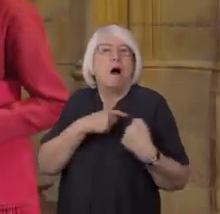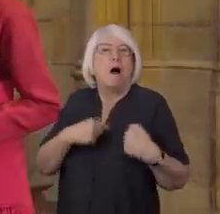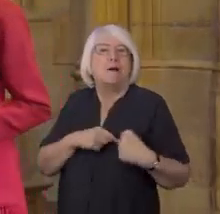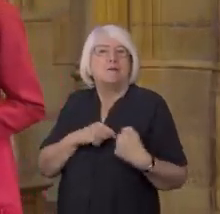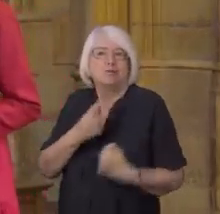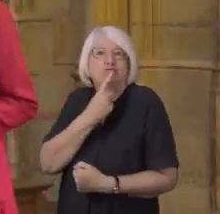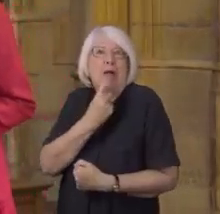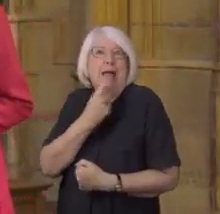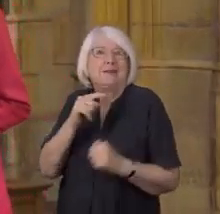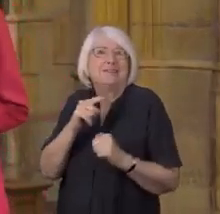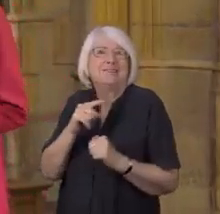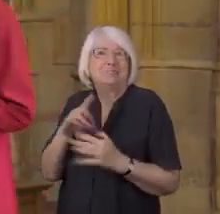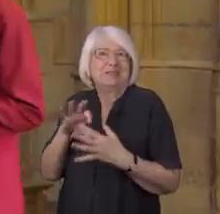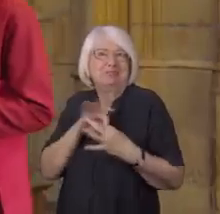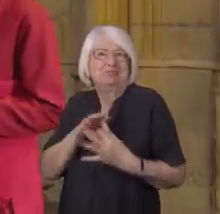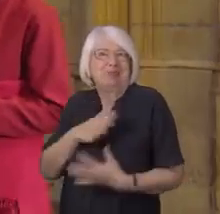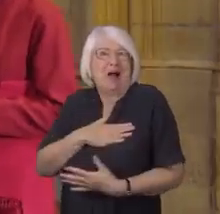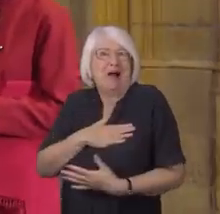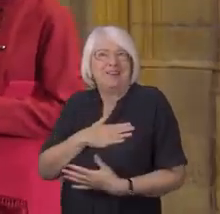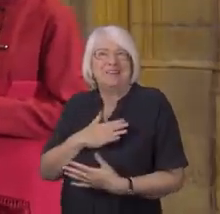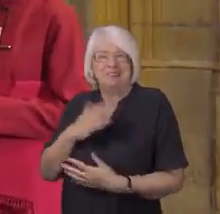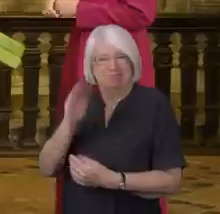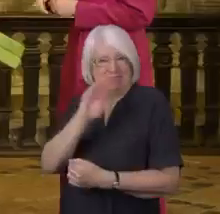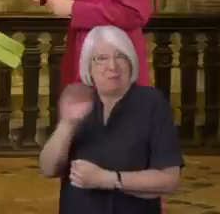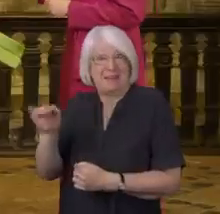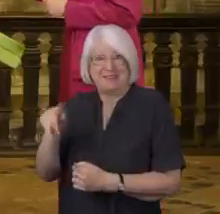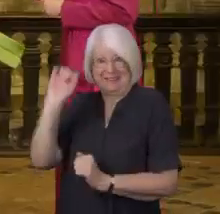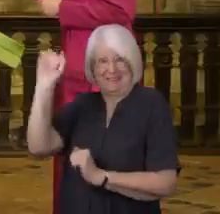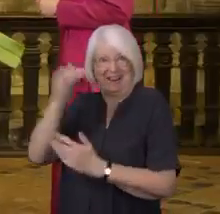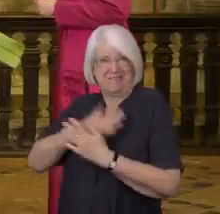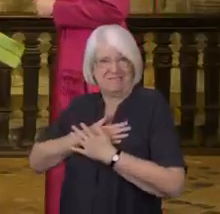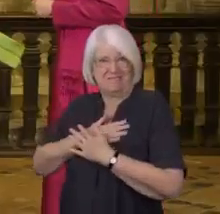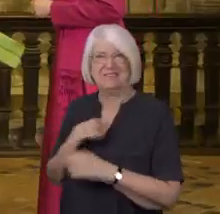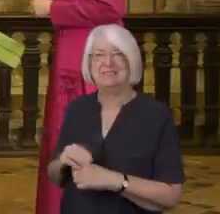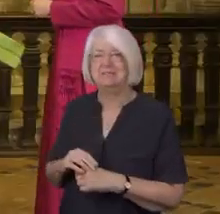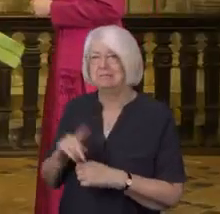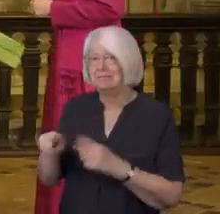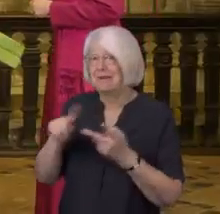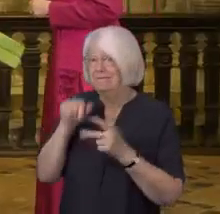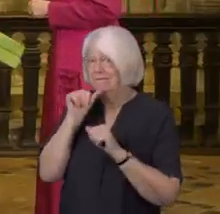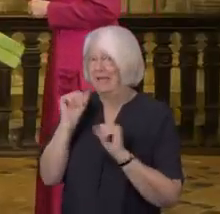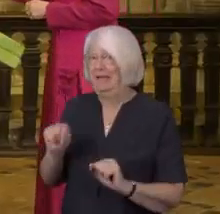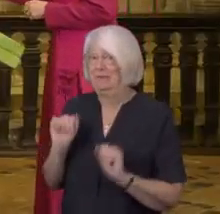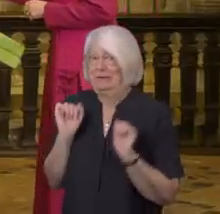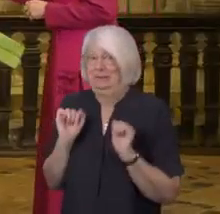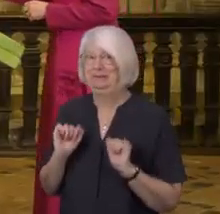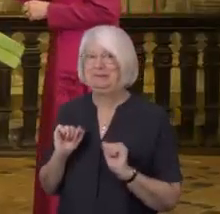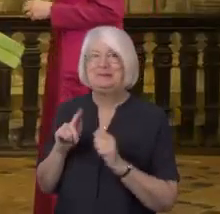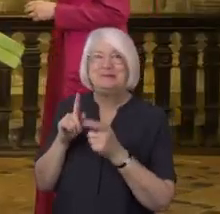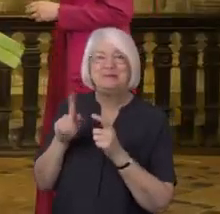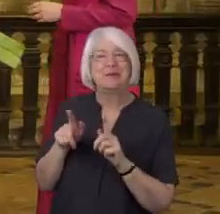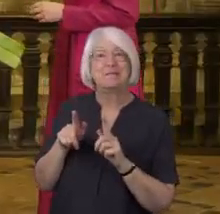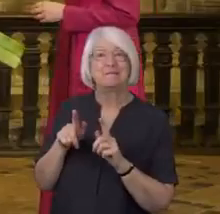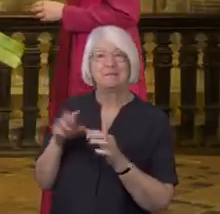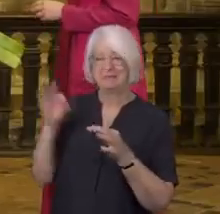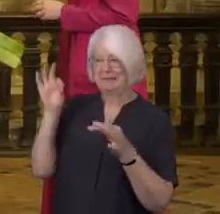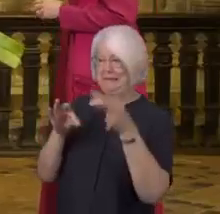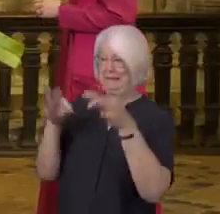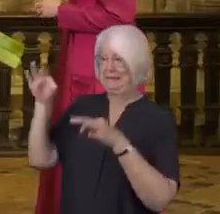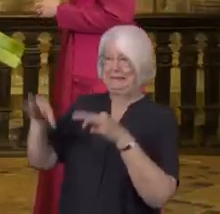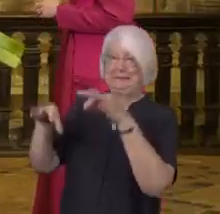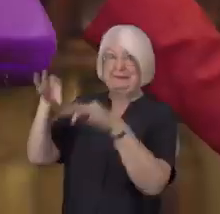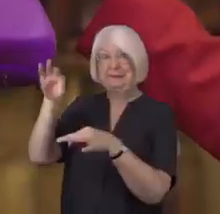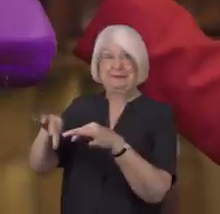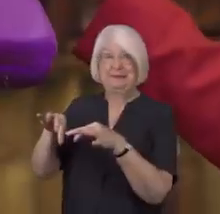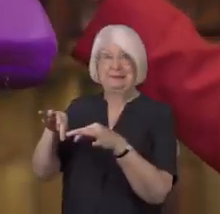So reminding us of God's love for the world. And then, I think my favourite part, we have the cocktail